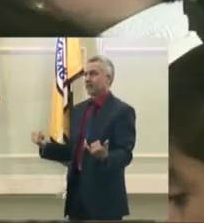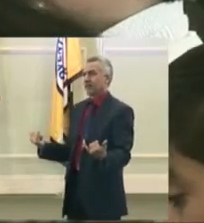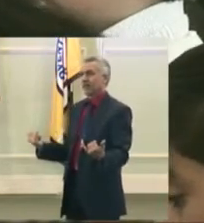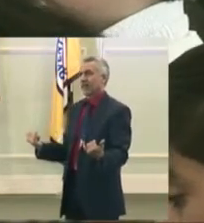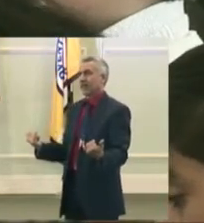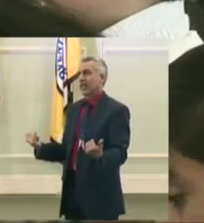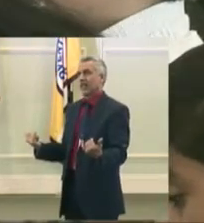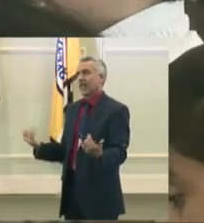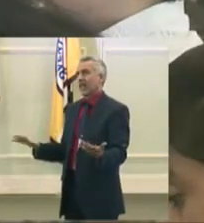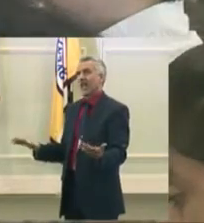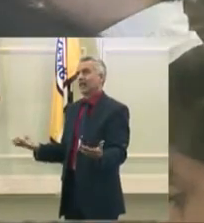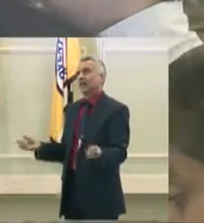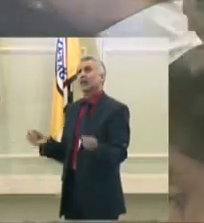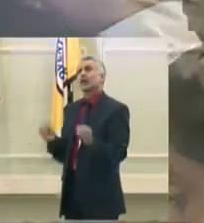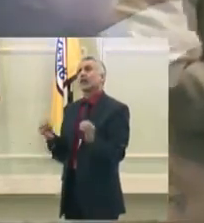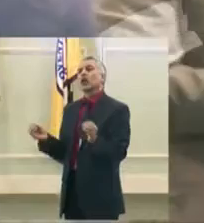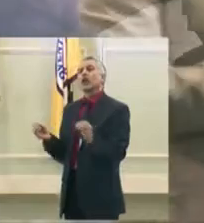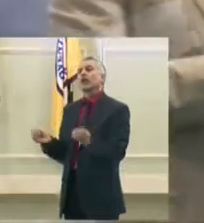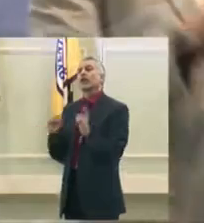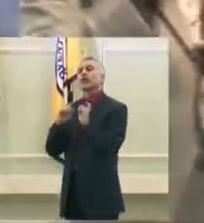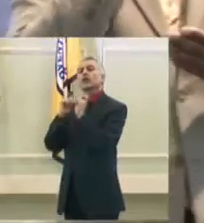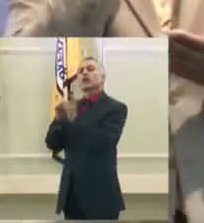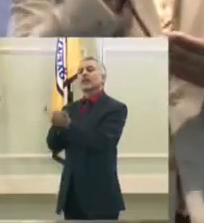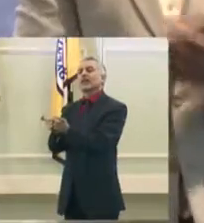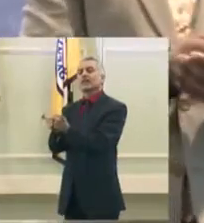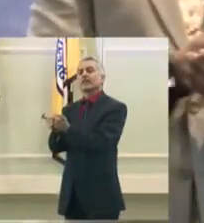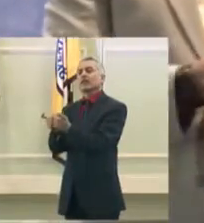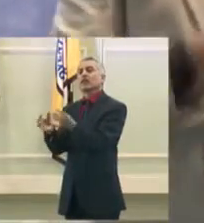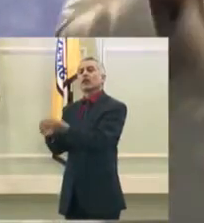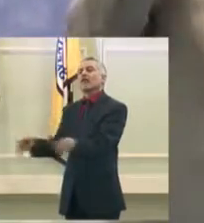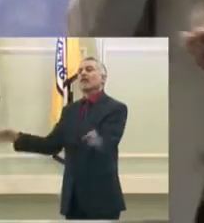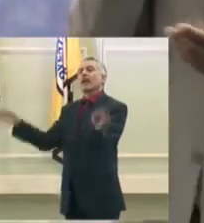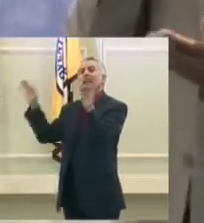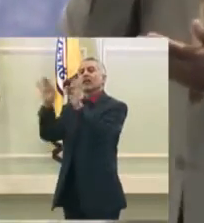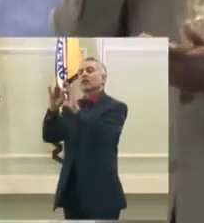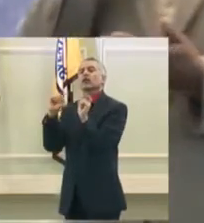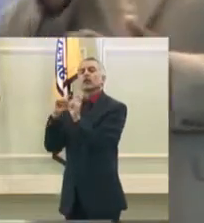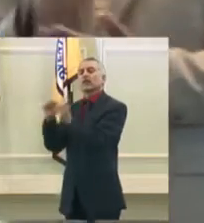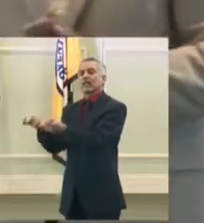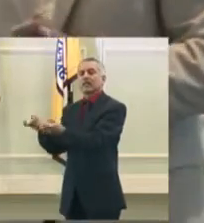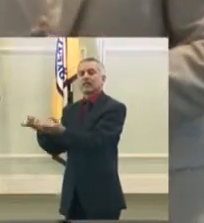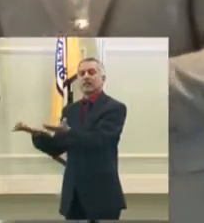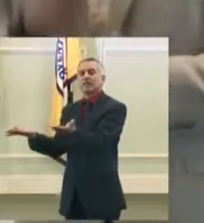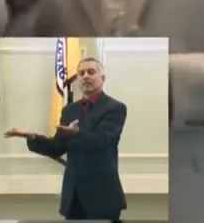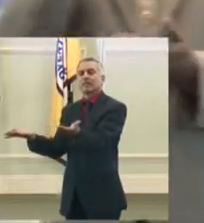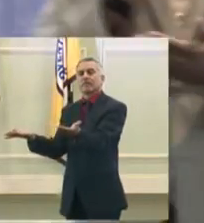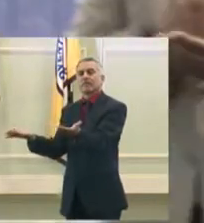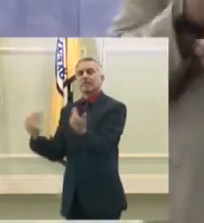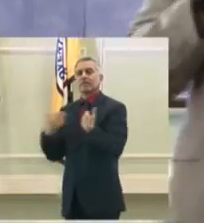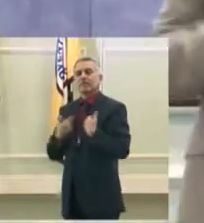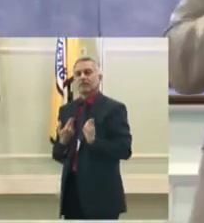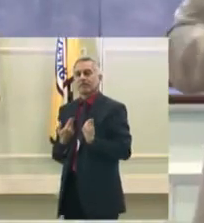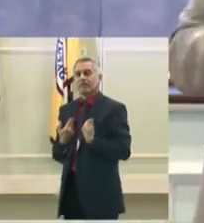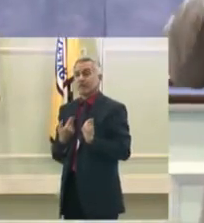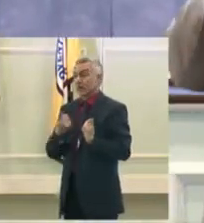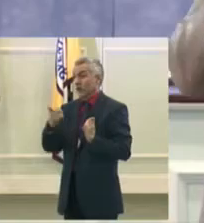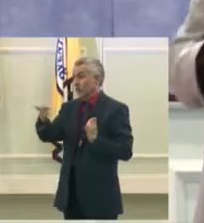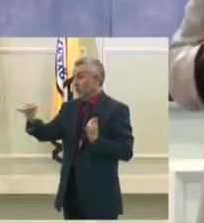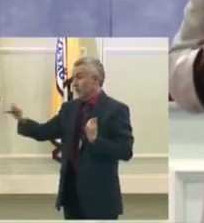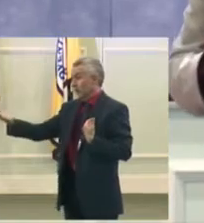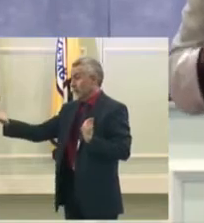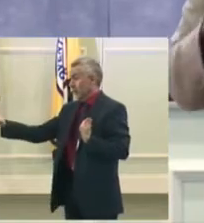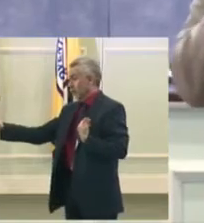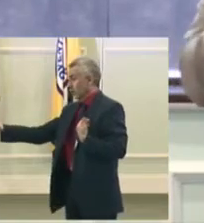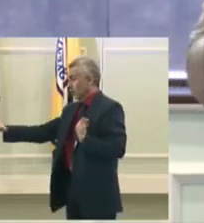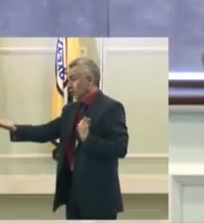of heavenly value to offer anyone. I don't care about degrees. I don't care about how long I've been an Adventist. The only thing I have to